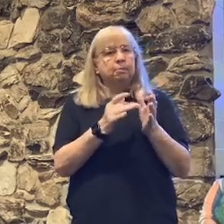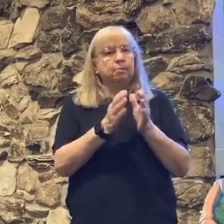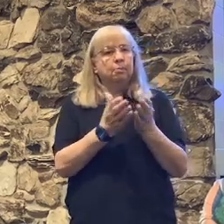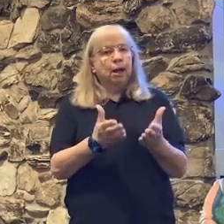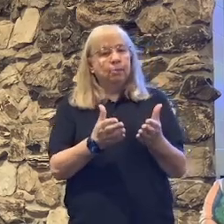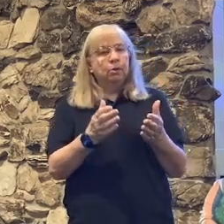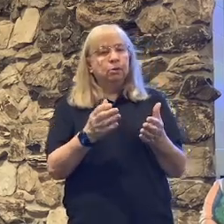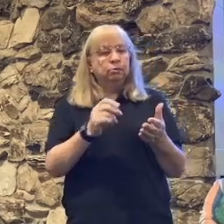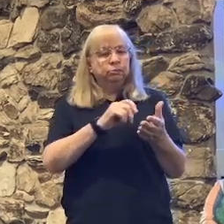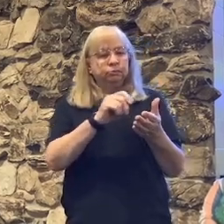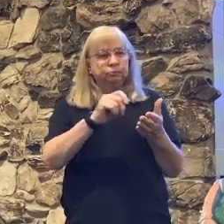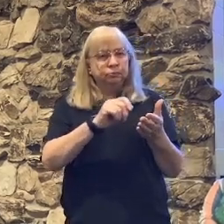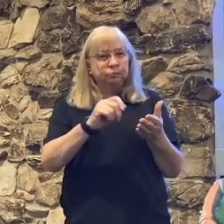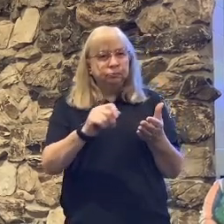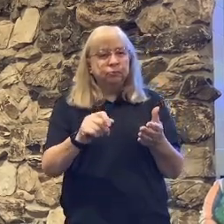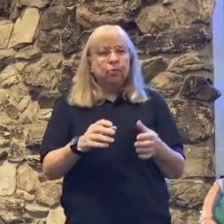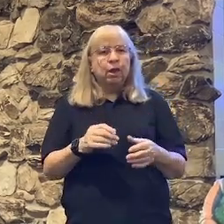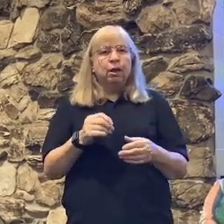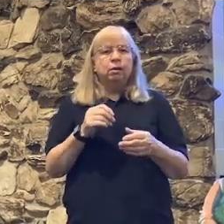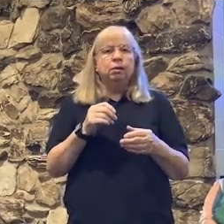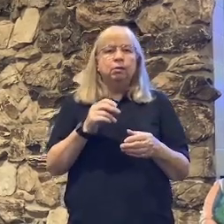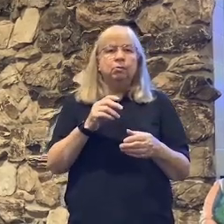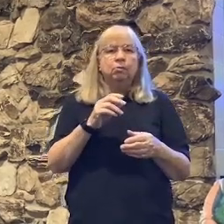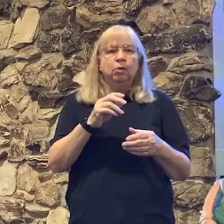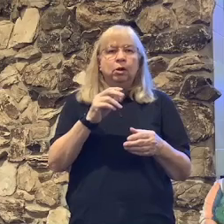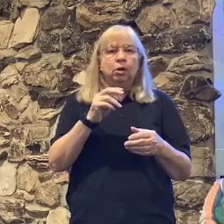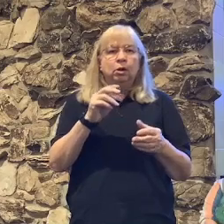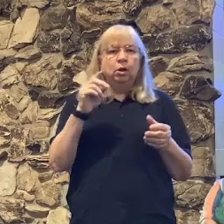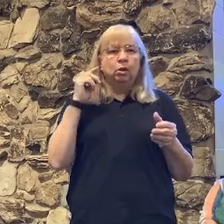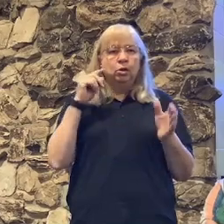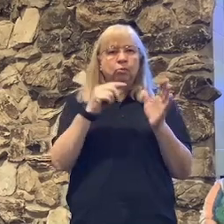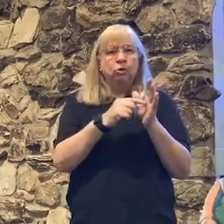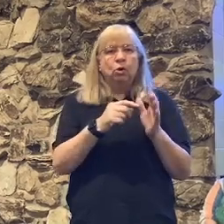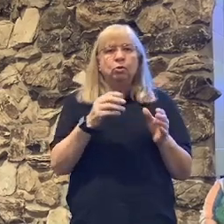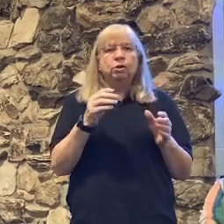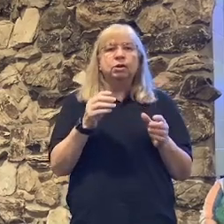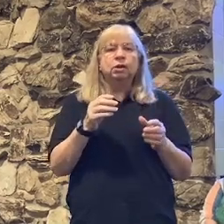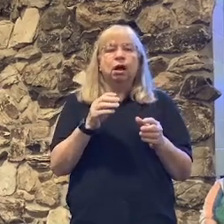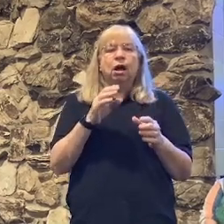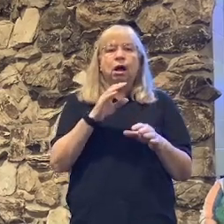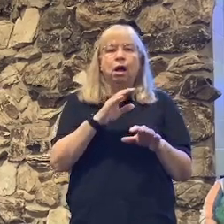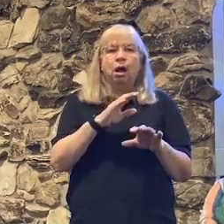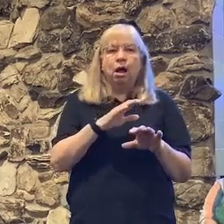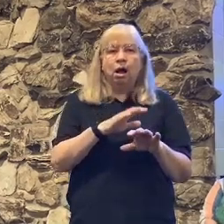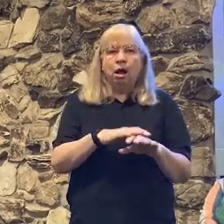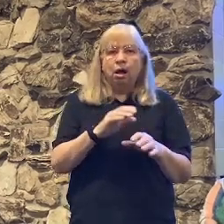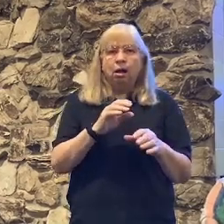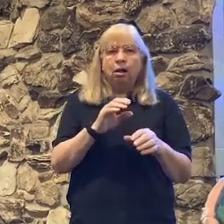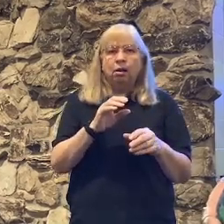and some notes about the church and how they could attend. And we put that all